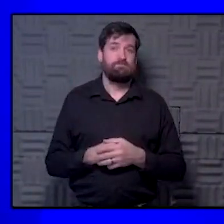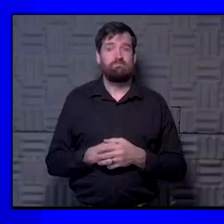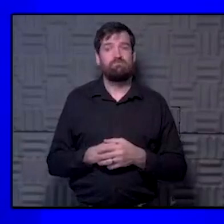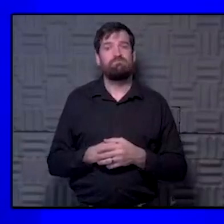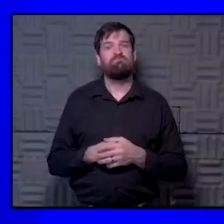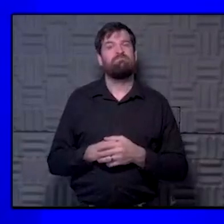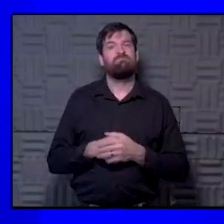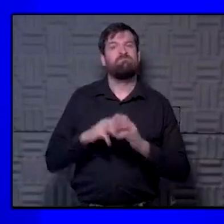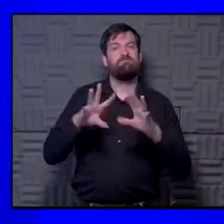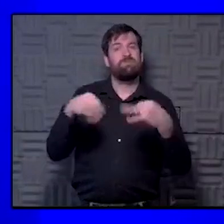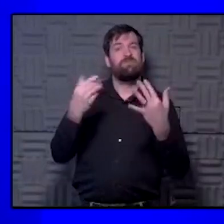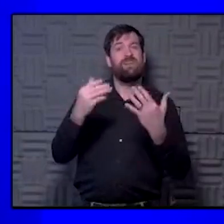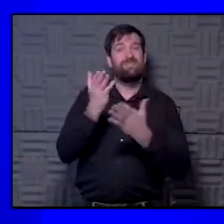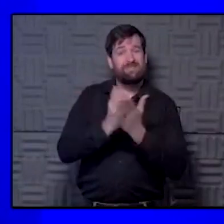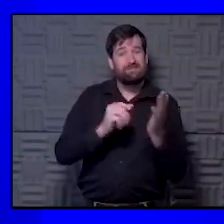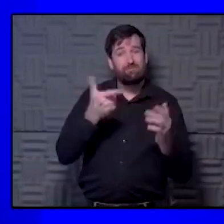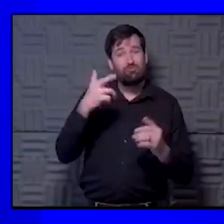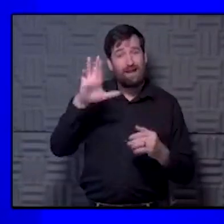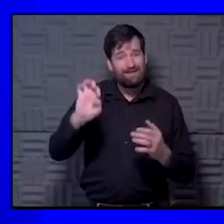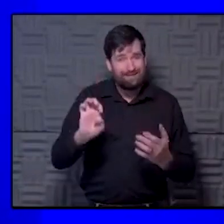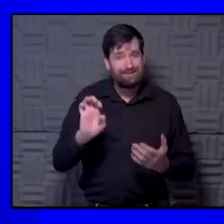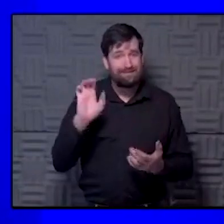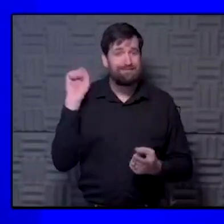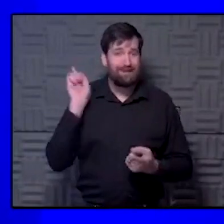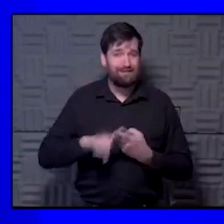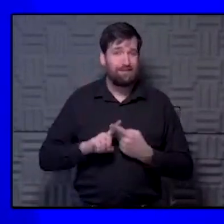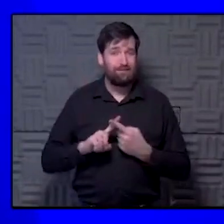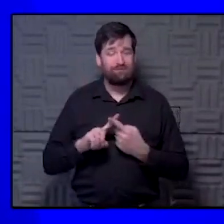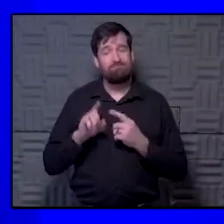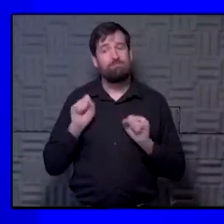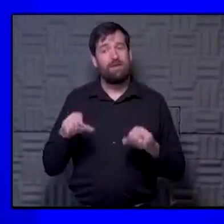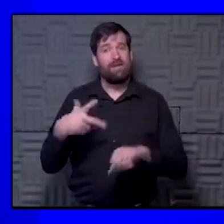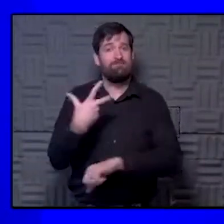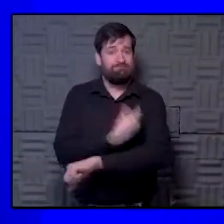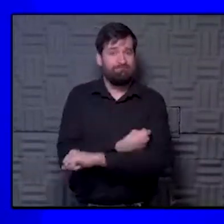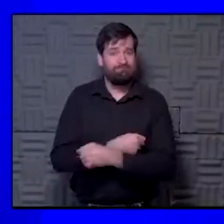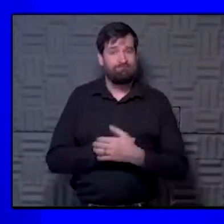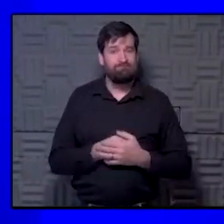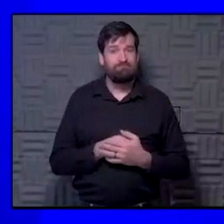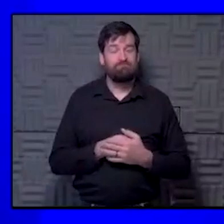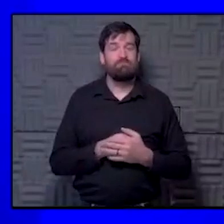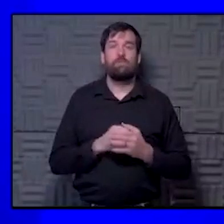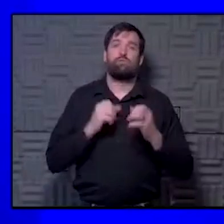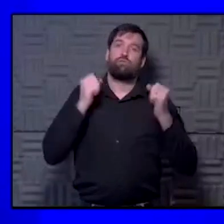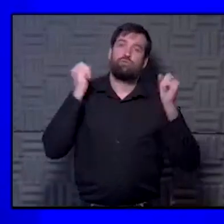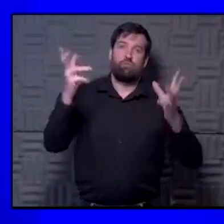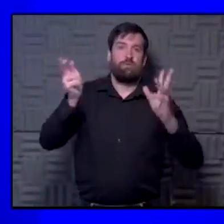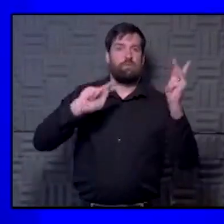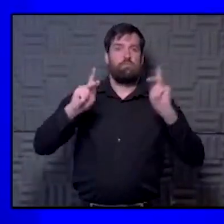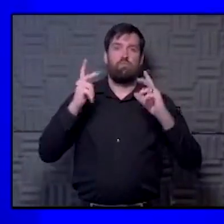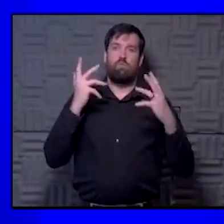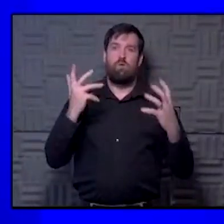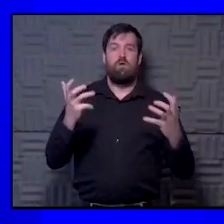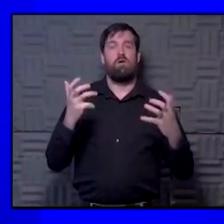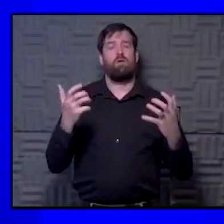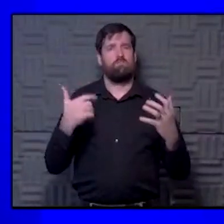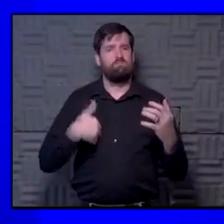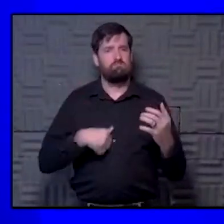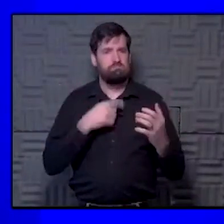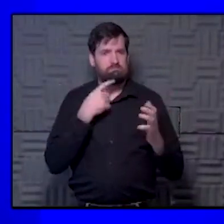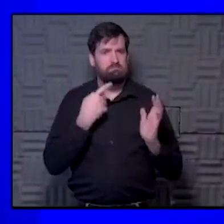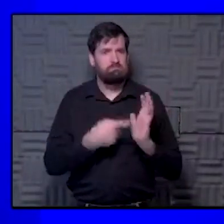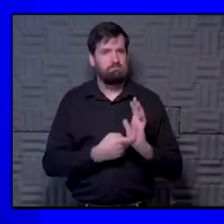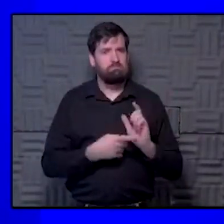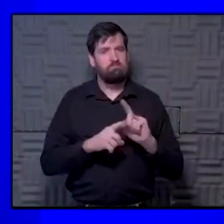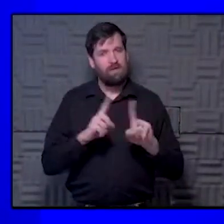a little grace until we have that opportunity to get our vaccine, because so many people want it, and I think we all recognize that, but